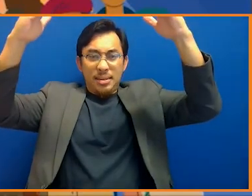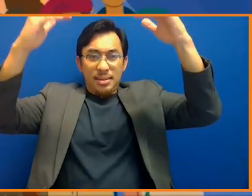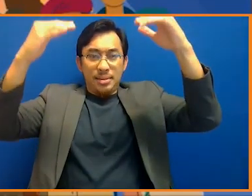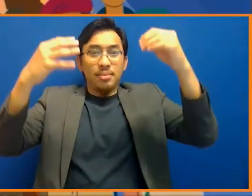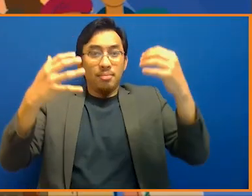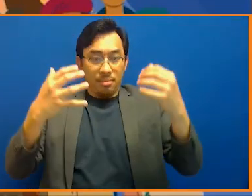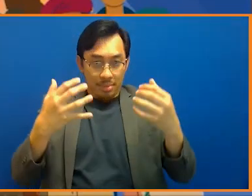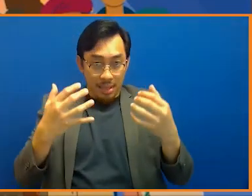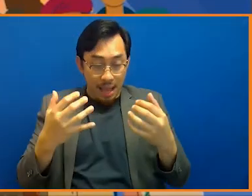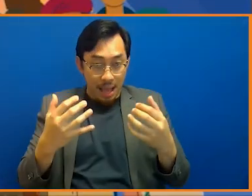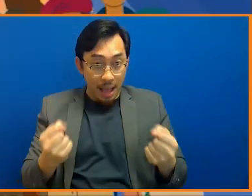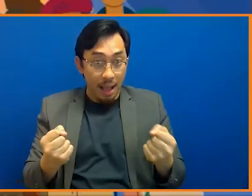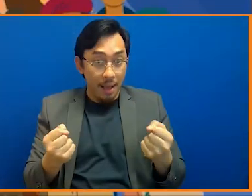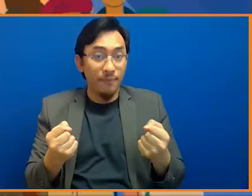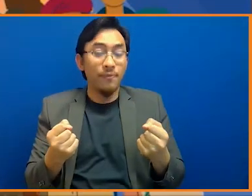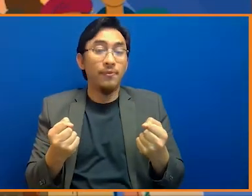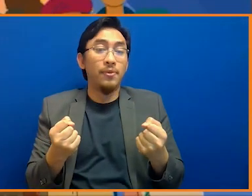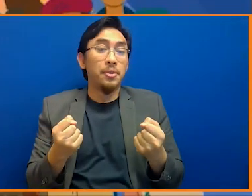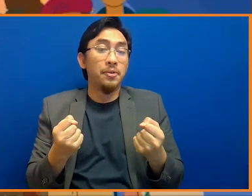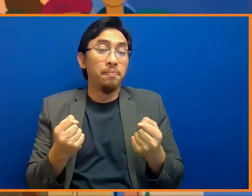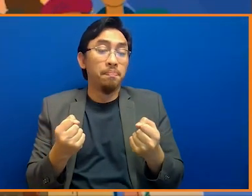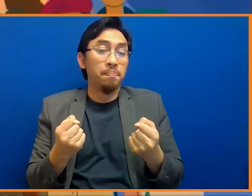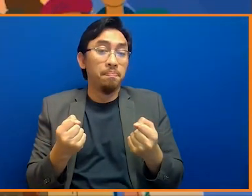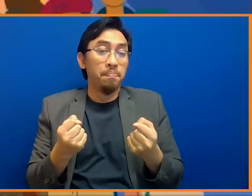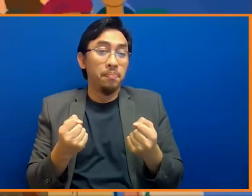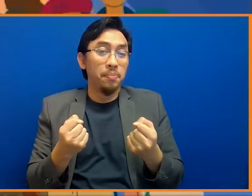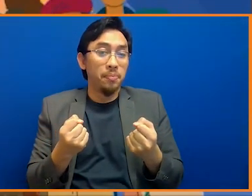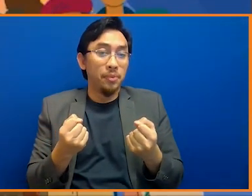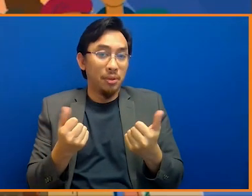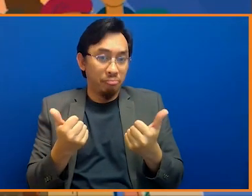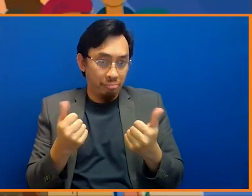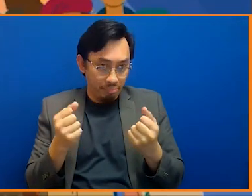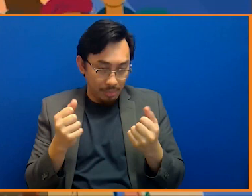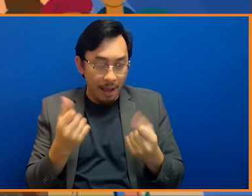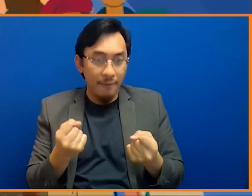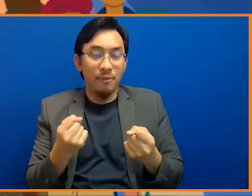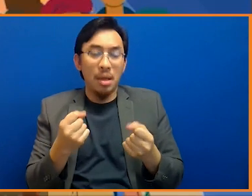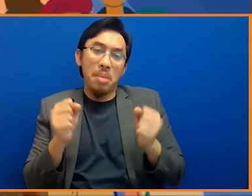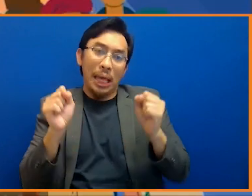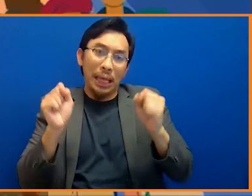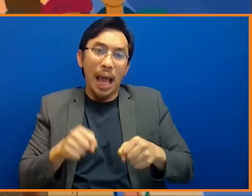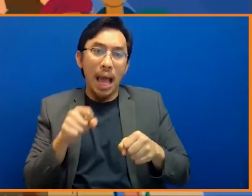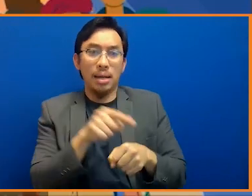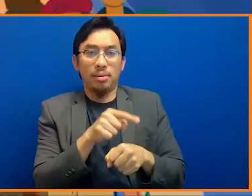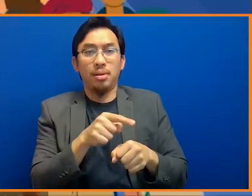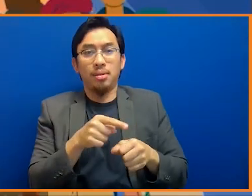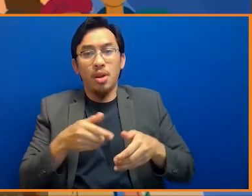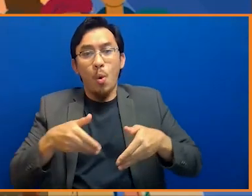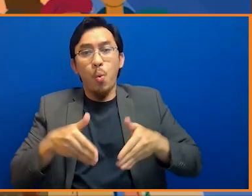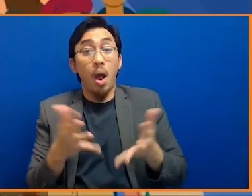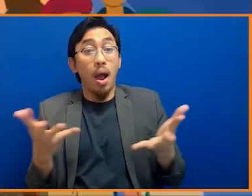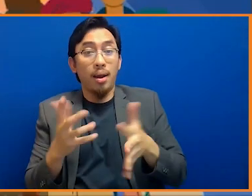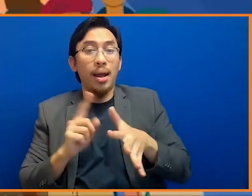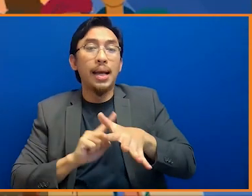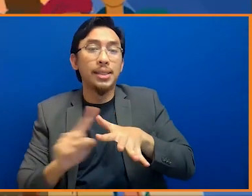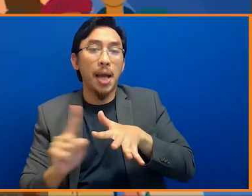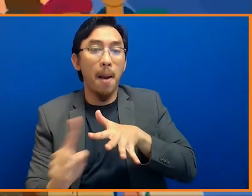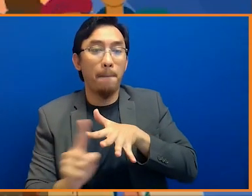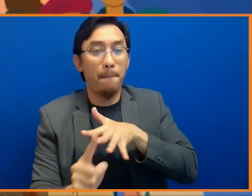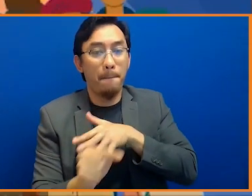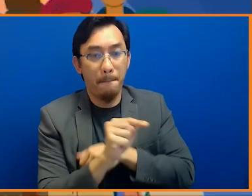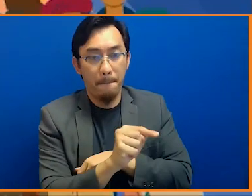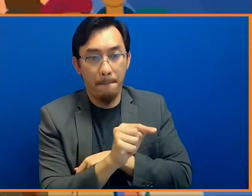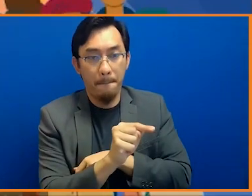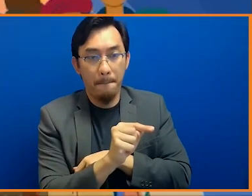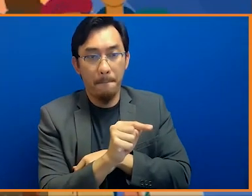have high potentiality to be alternative escape buildings.